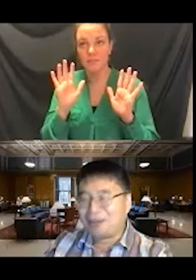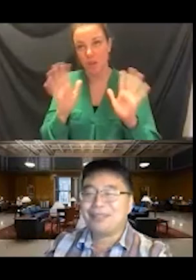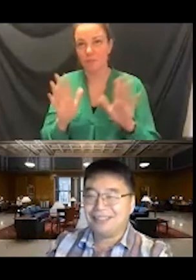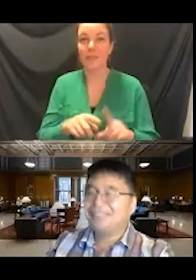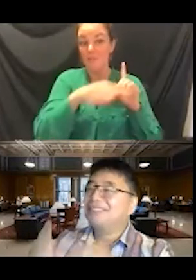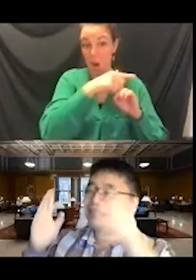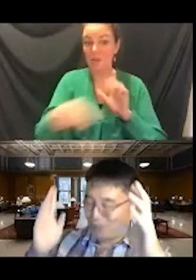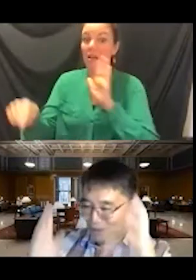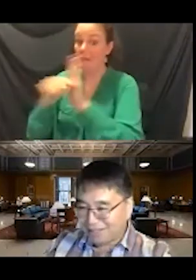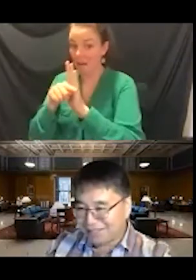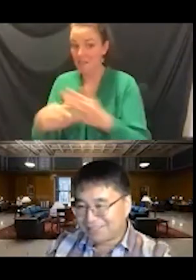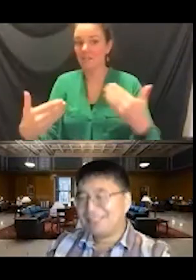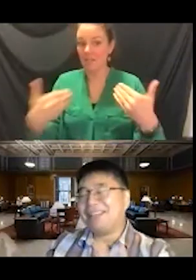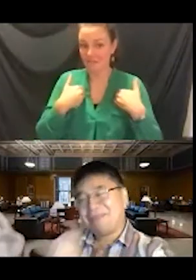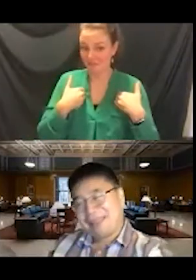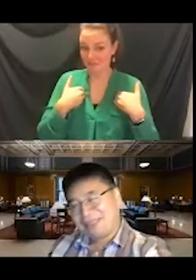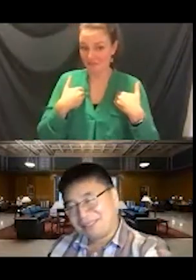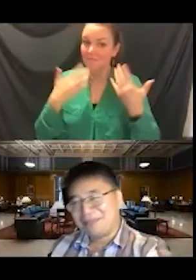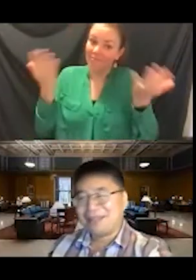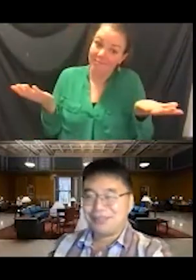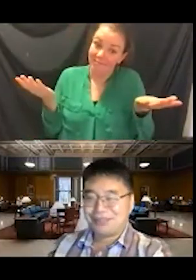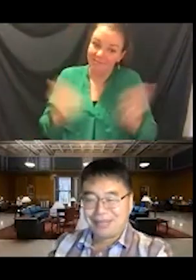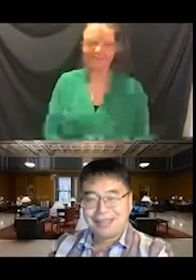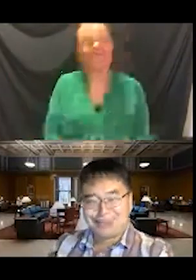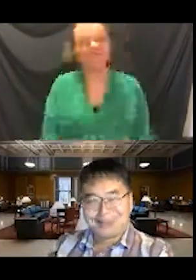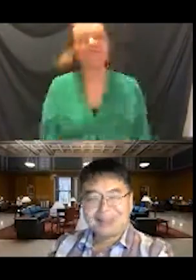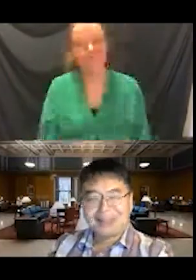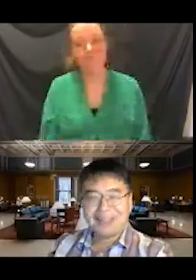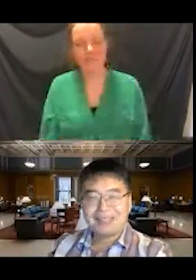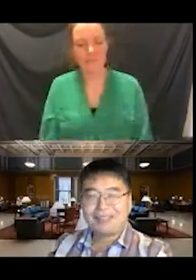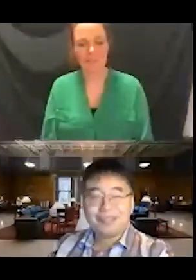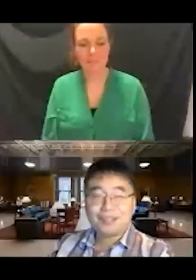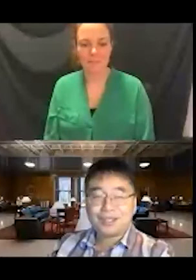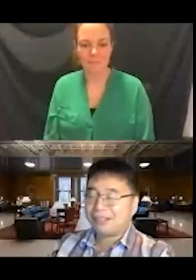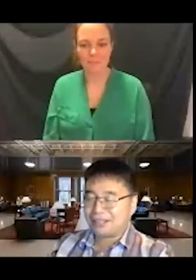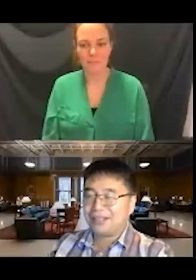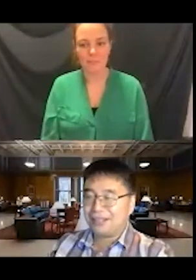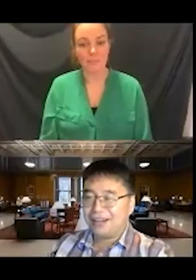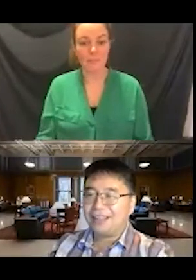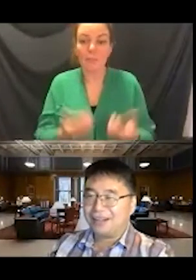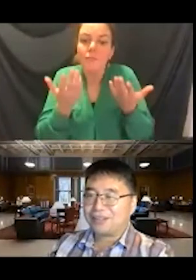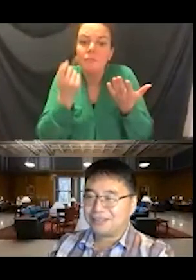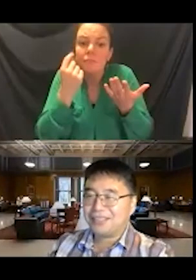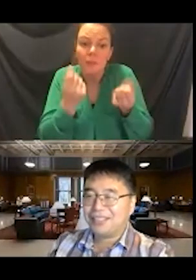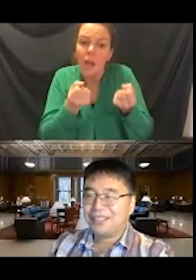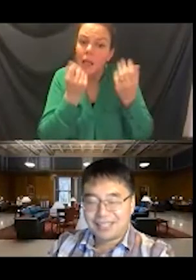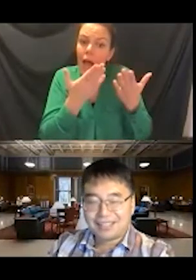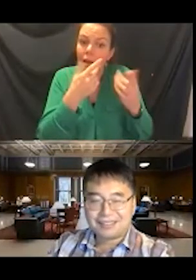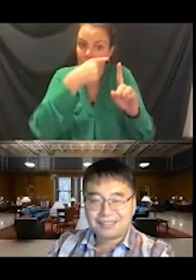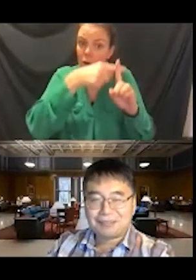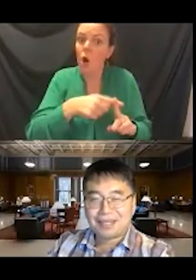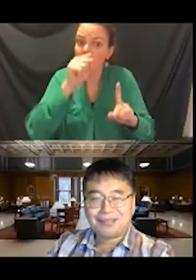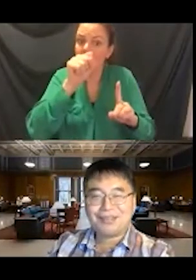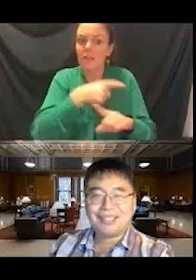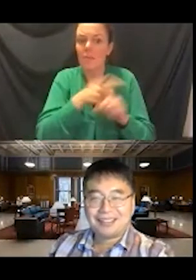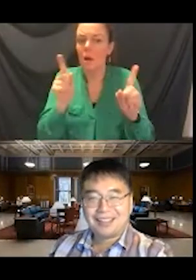in summary, there are good things and bad things about using big data, and a lot of good things are in there. Just